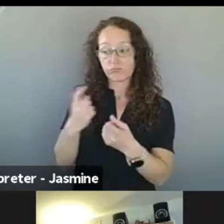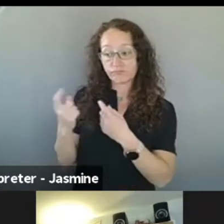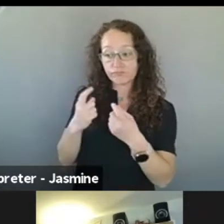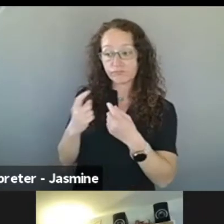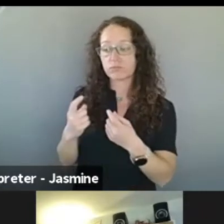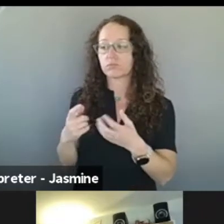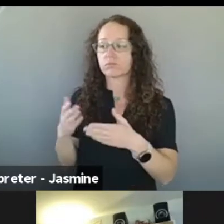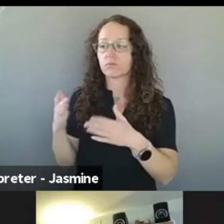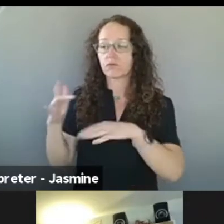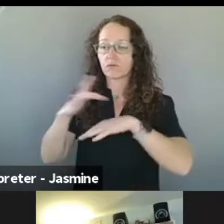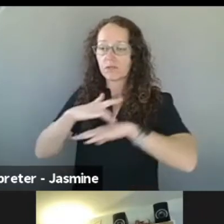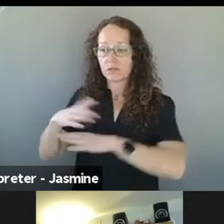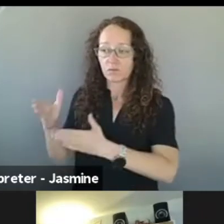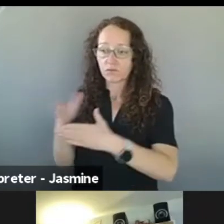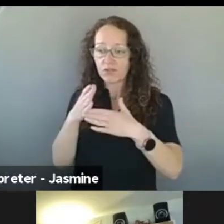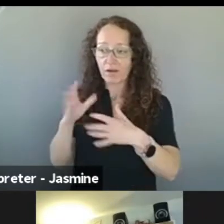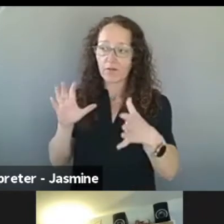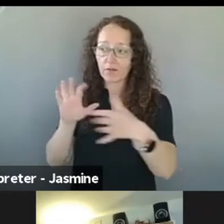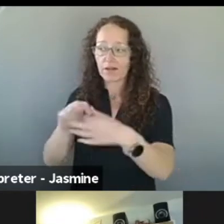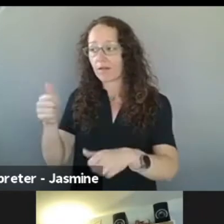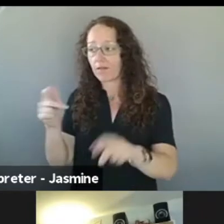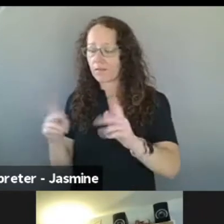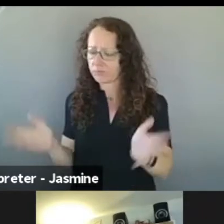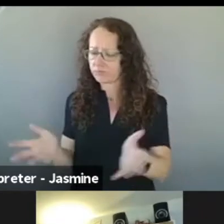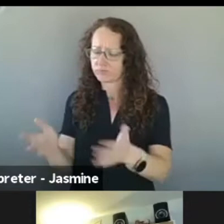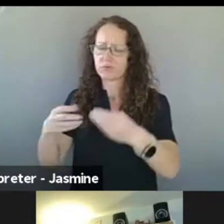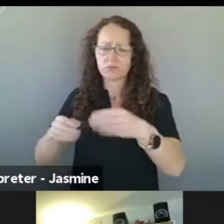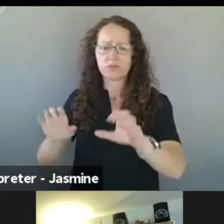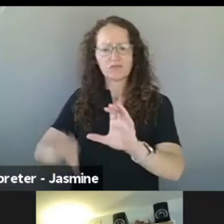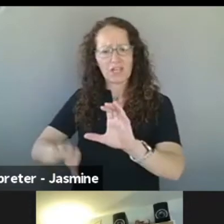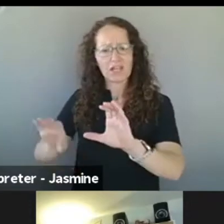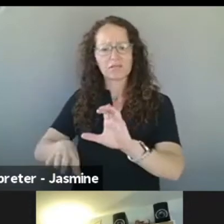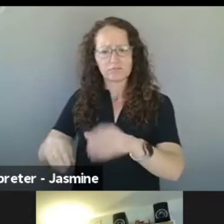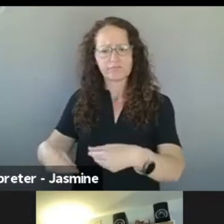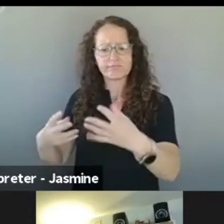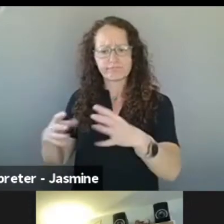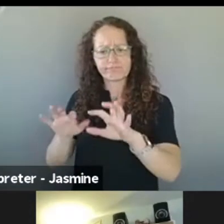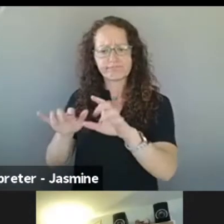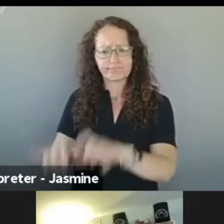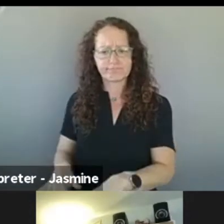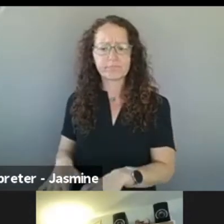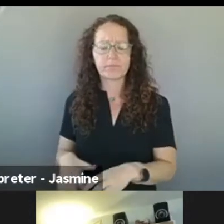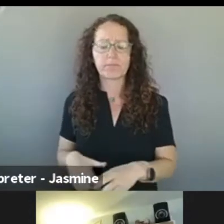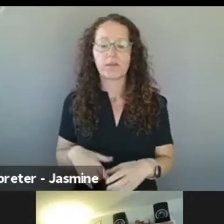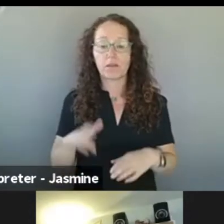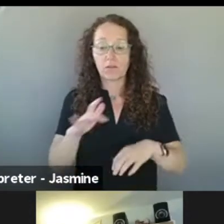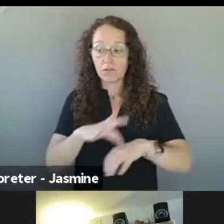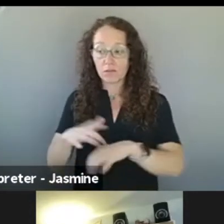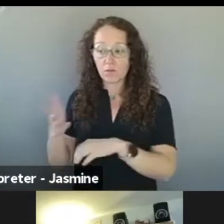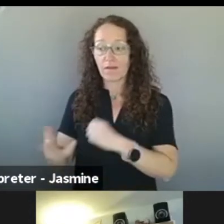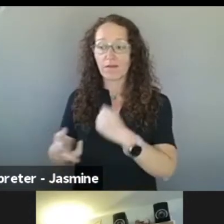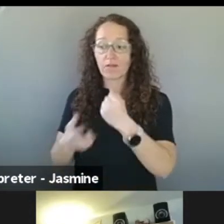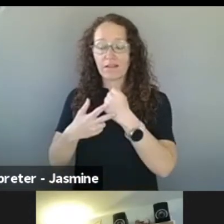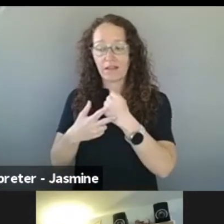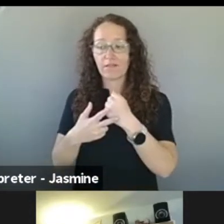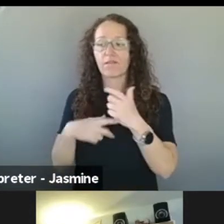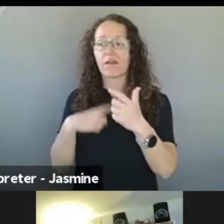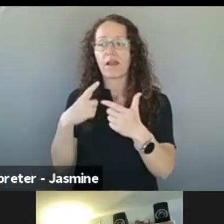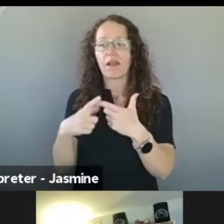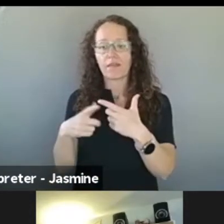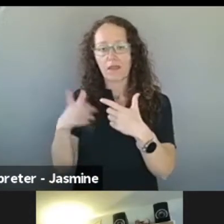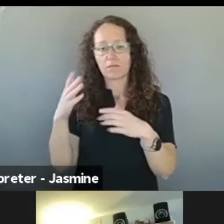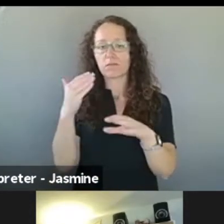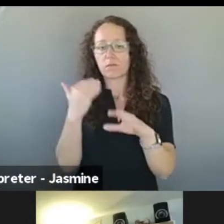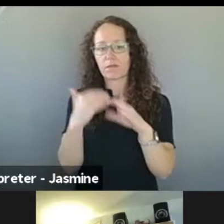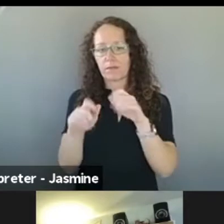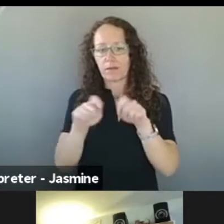and connect with other participants. Resources shared in the chat box transcript will be saved and shared in a follow-up email in the upcoming